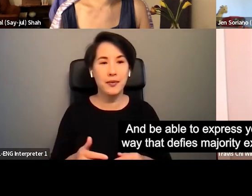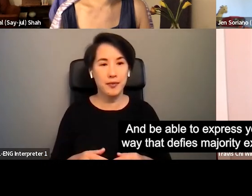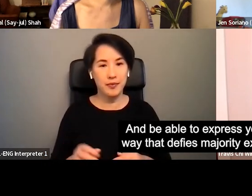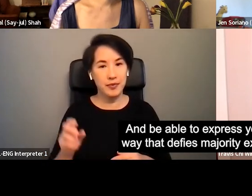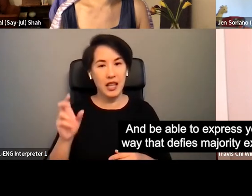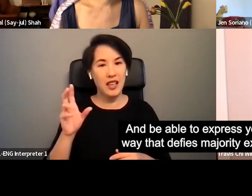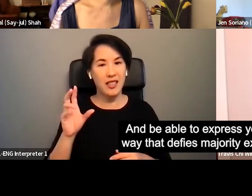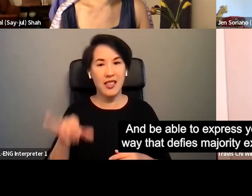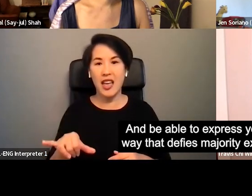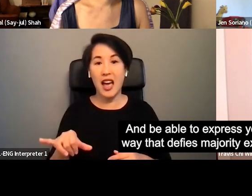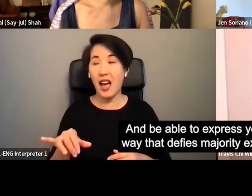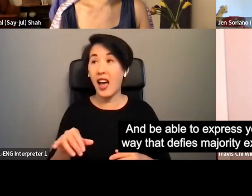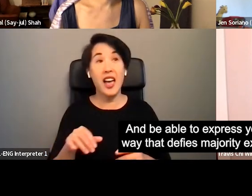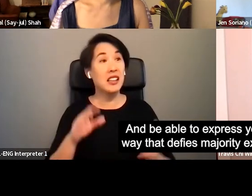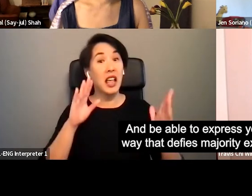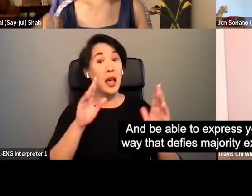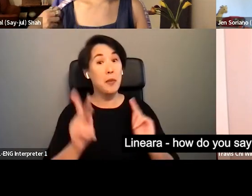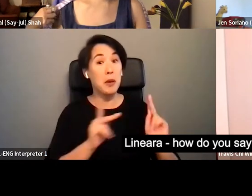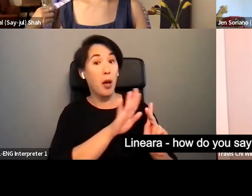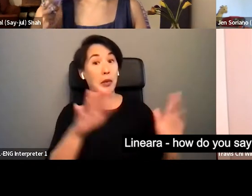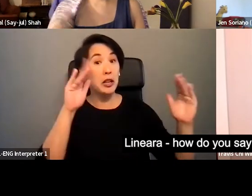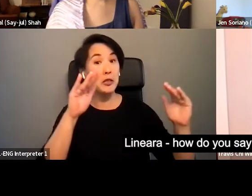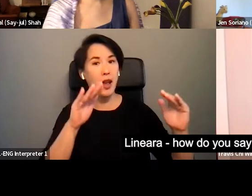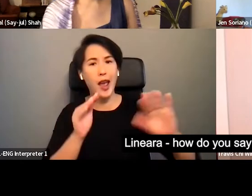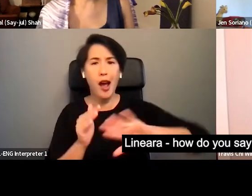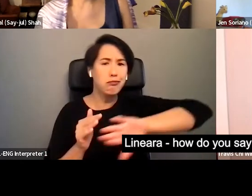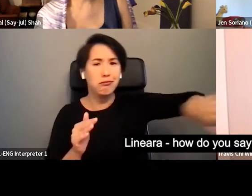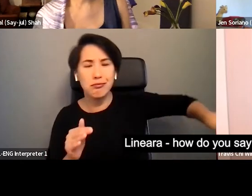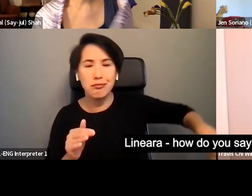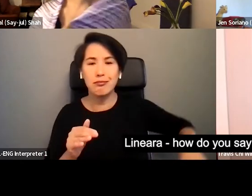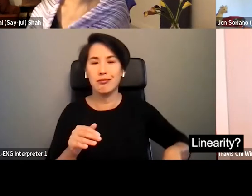defies majority expectations of